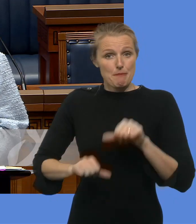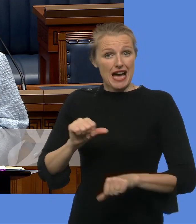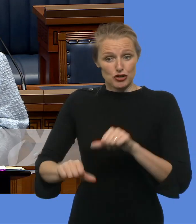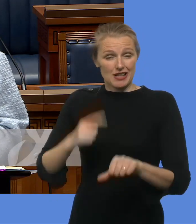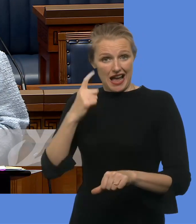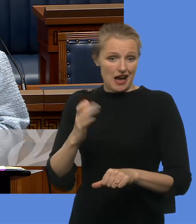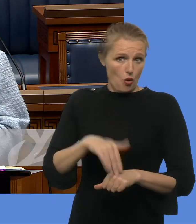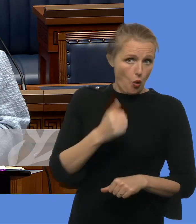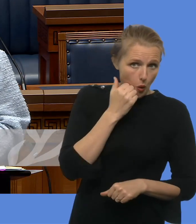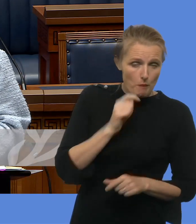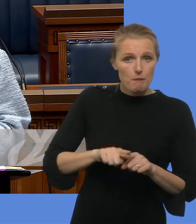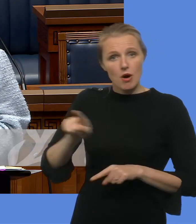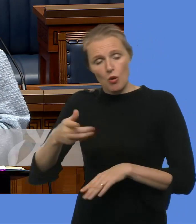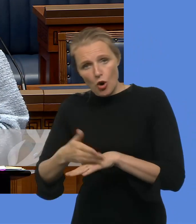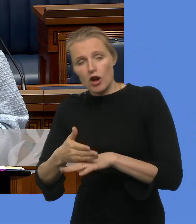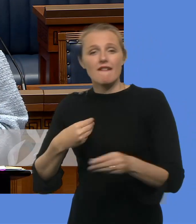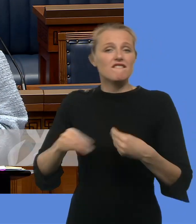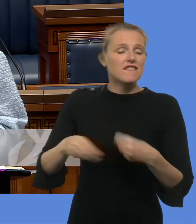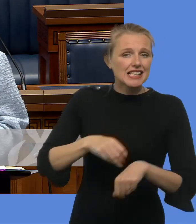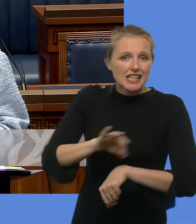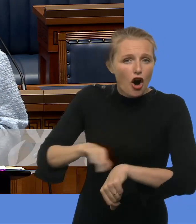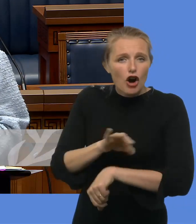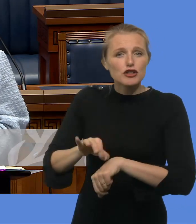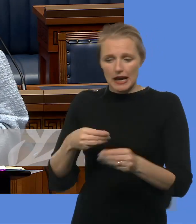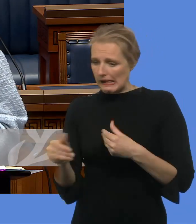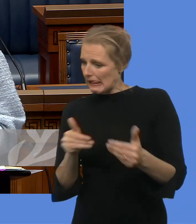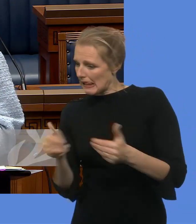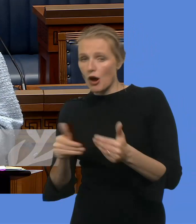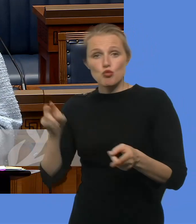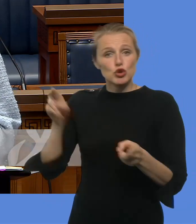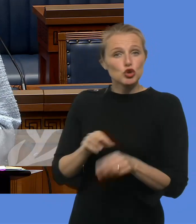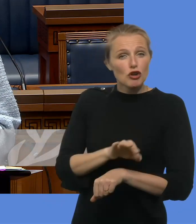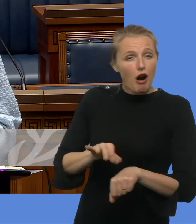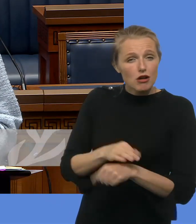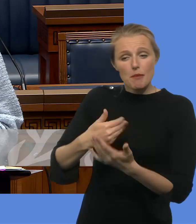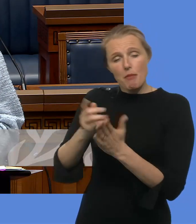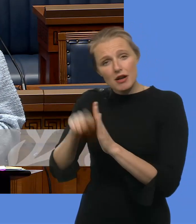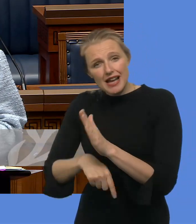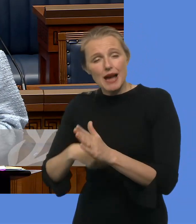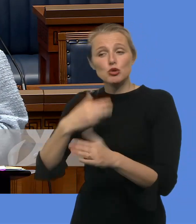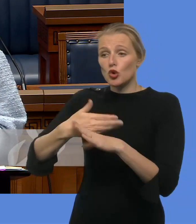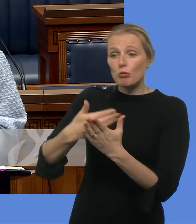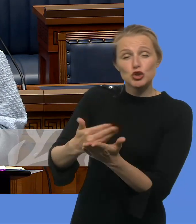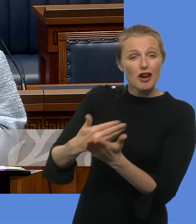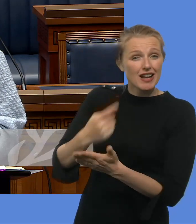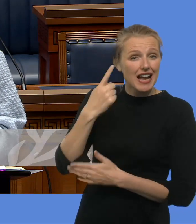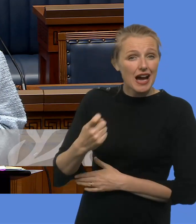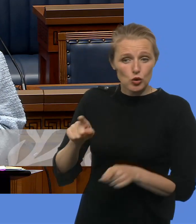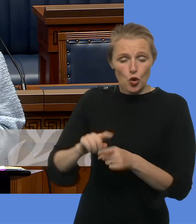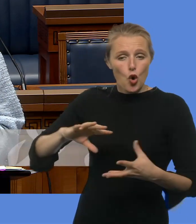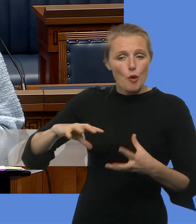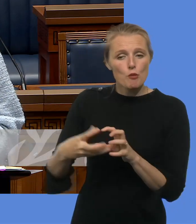civil service, which includes flexible working time, reduced hours such as part-time and job sharing, and compressed